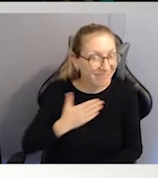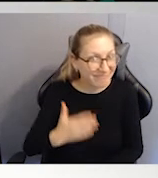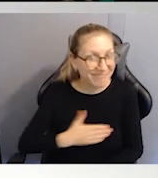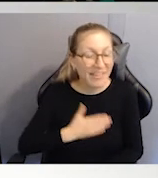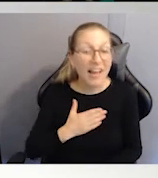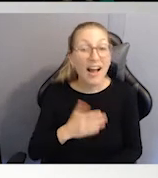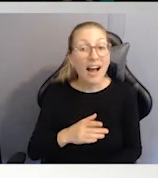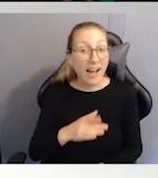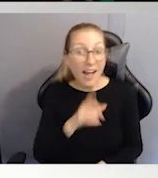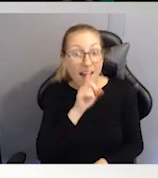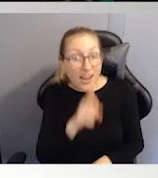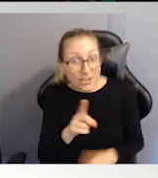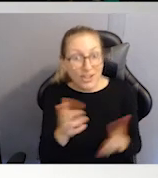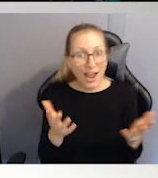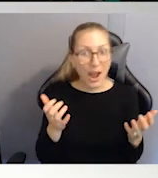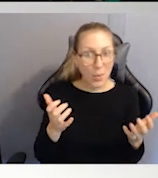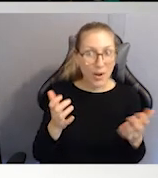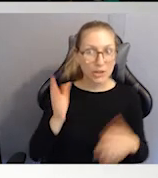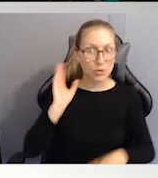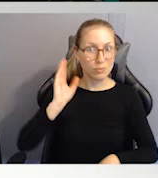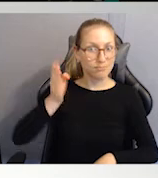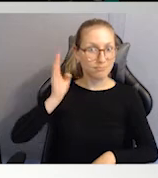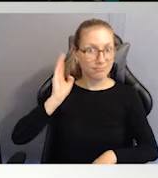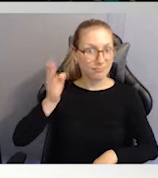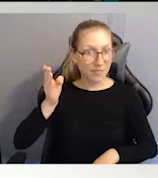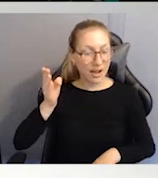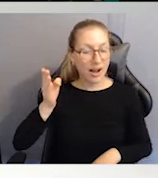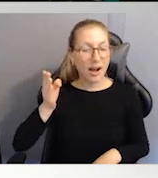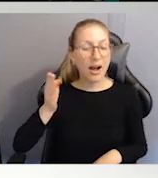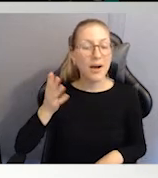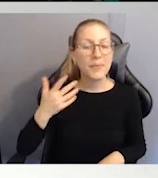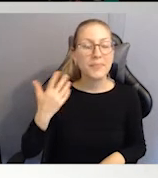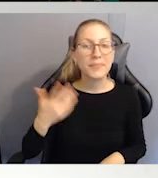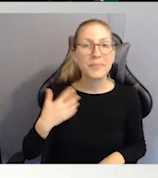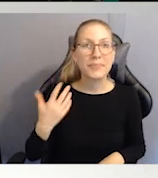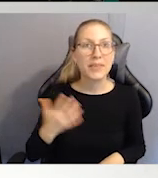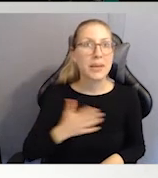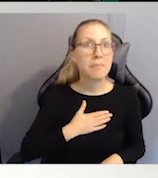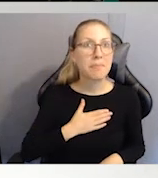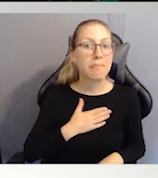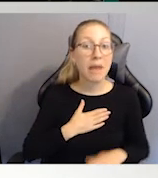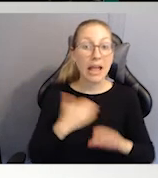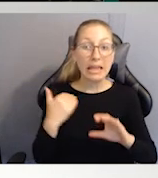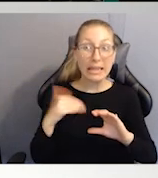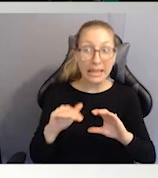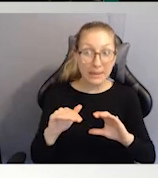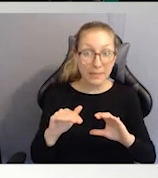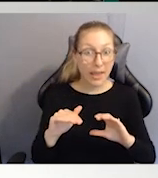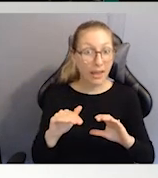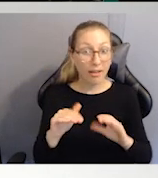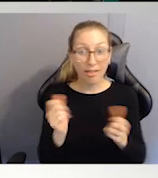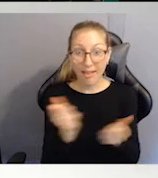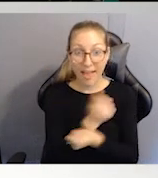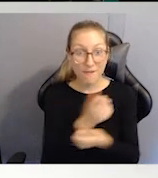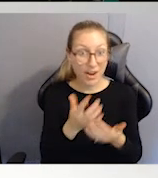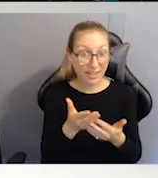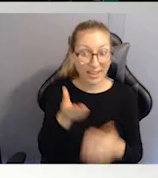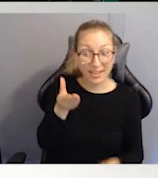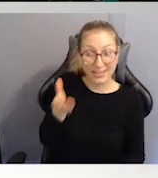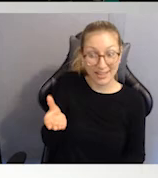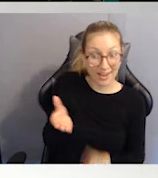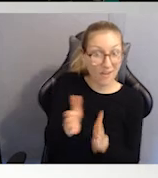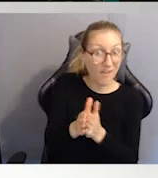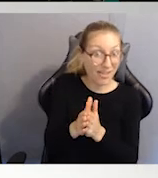going to make a presentation, so my email address and all is there in the program